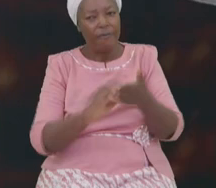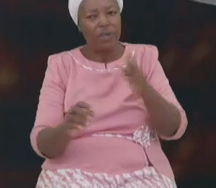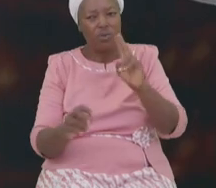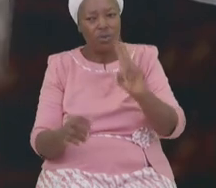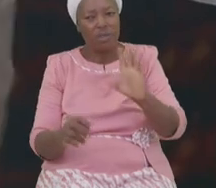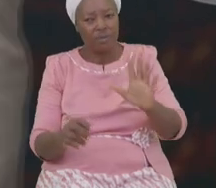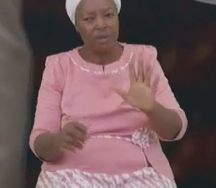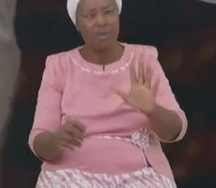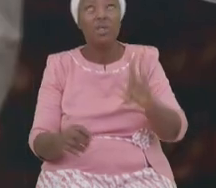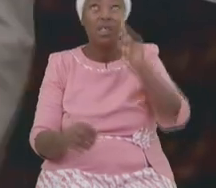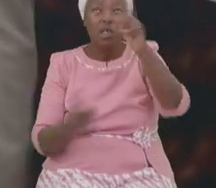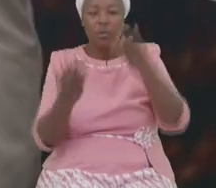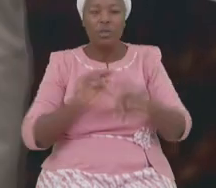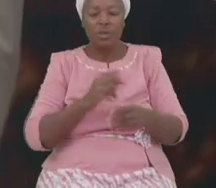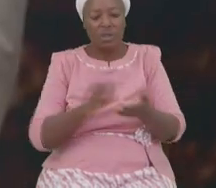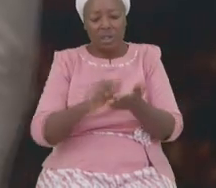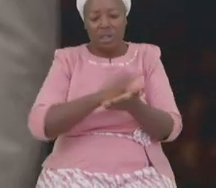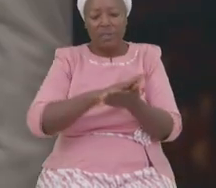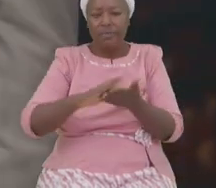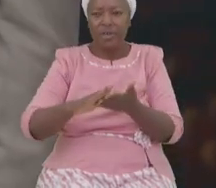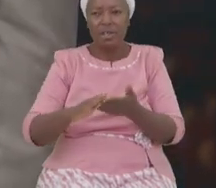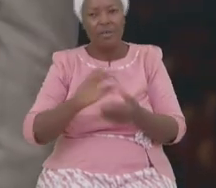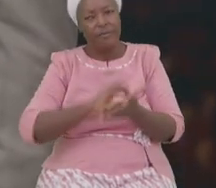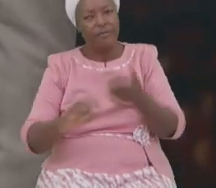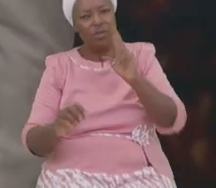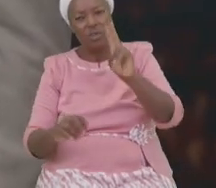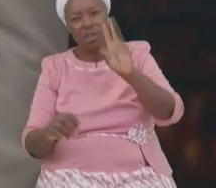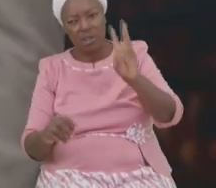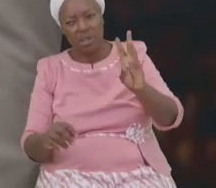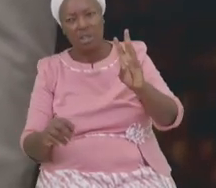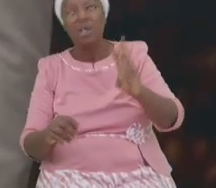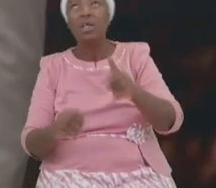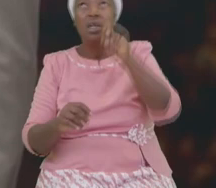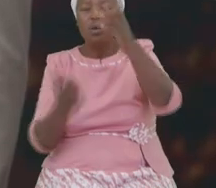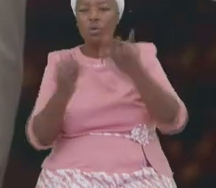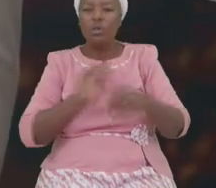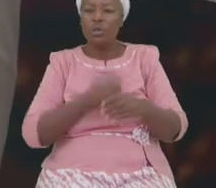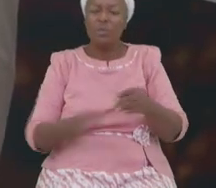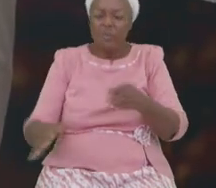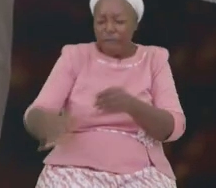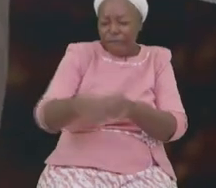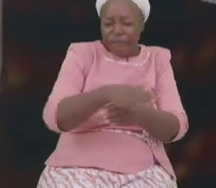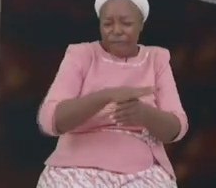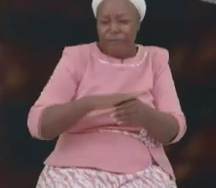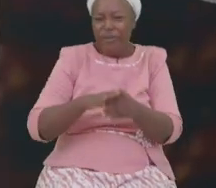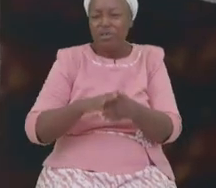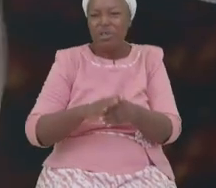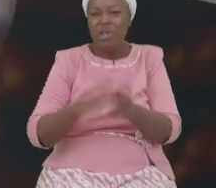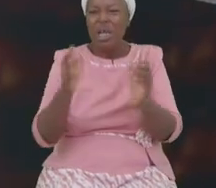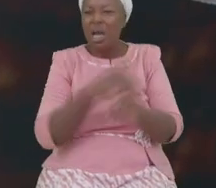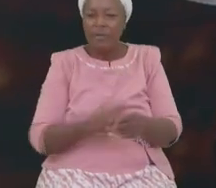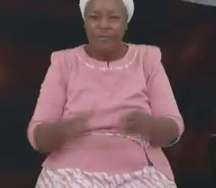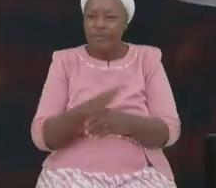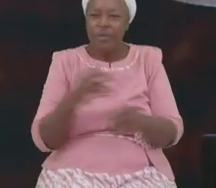sanctified, verse 26. He wants us filled, immersed, enveloped, empowered, baptized in the